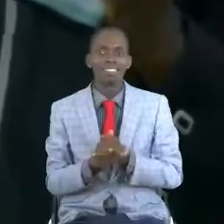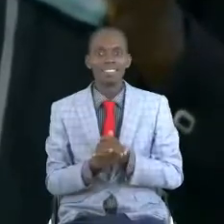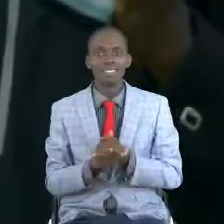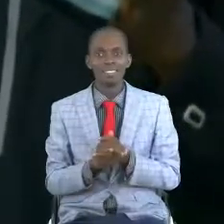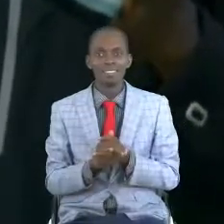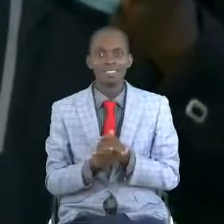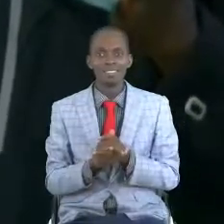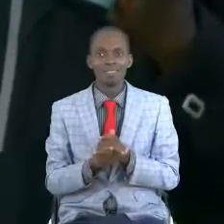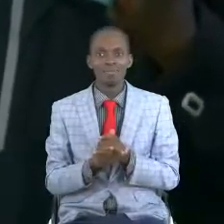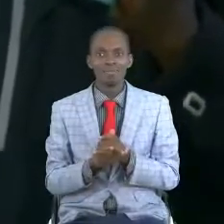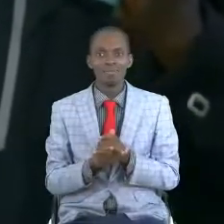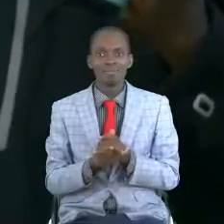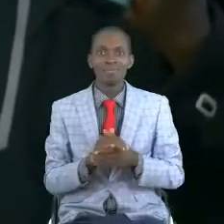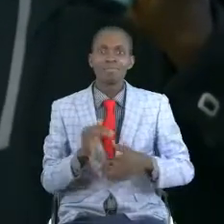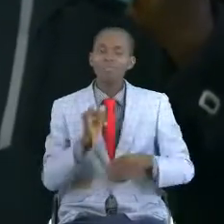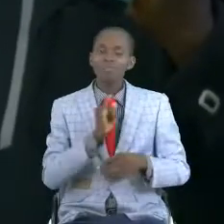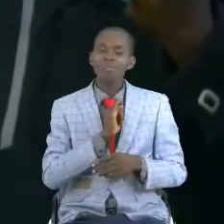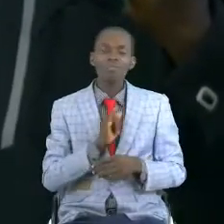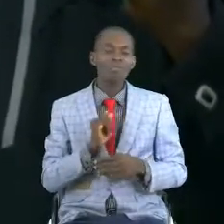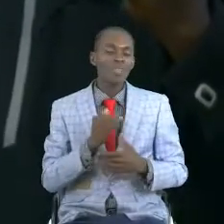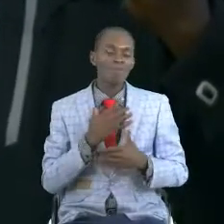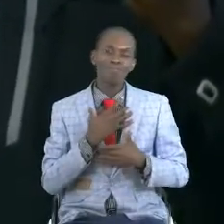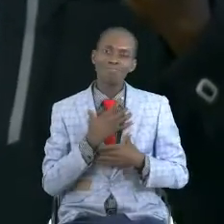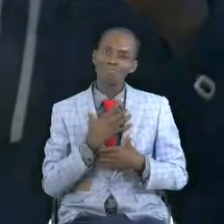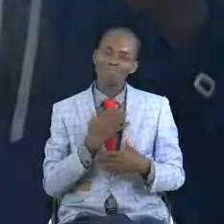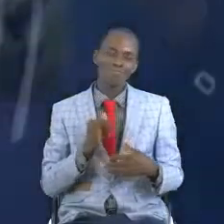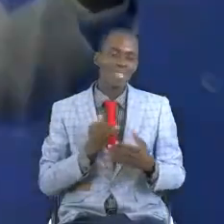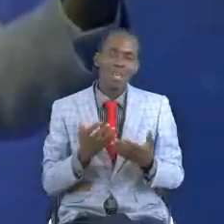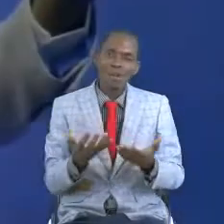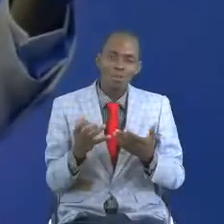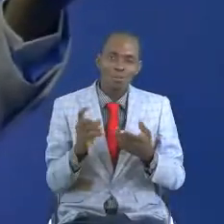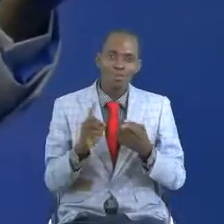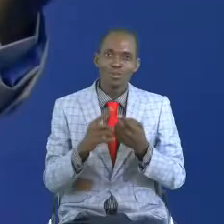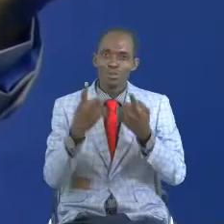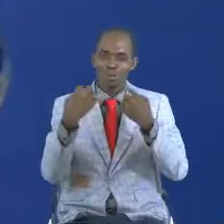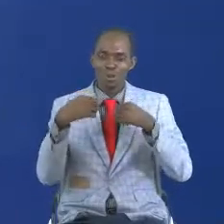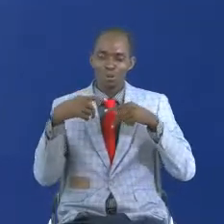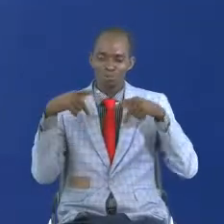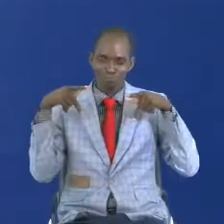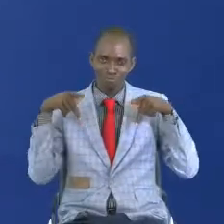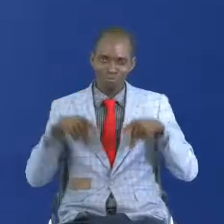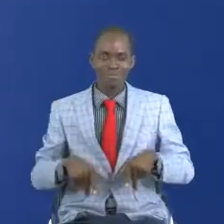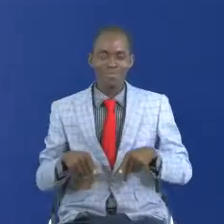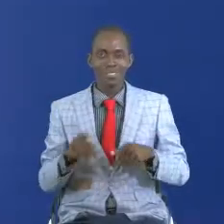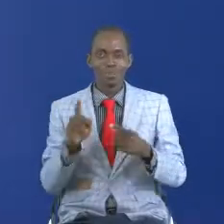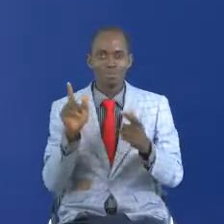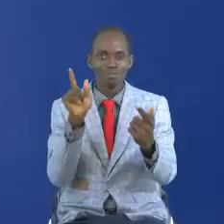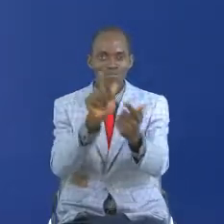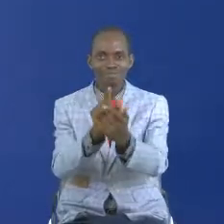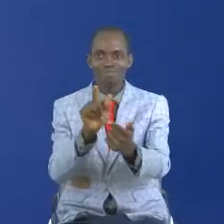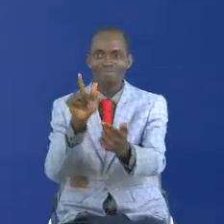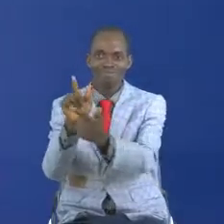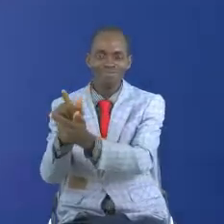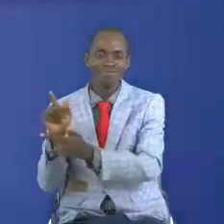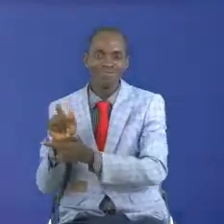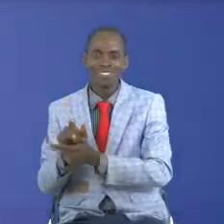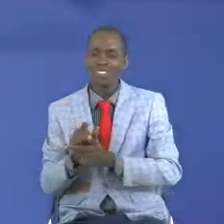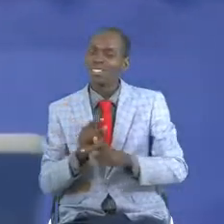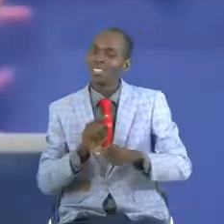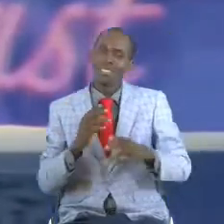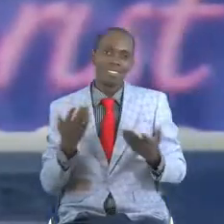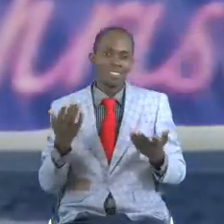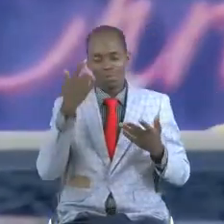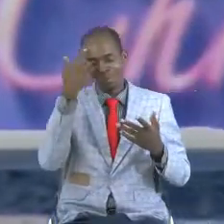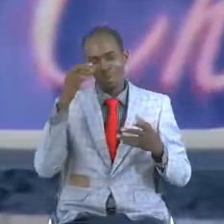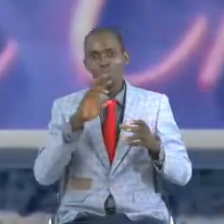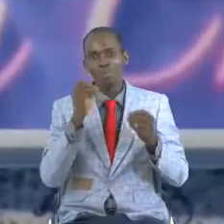name. I wish I could come to you personally, but you know this is a crowd and I have to stay here to preach. But I wish I could